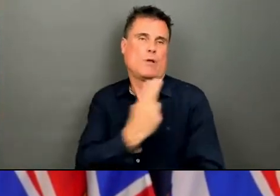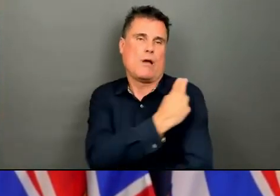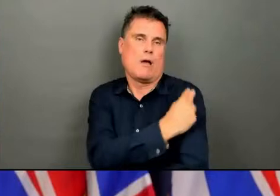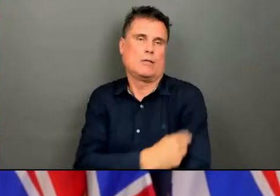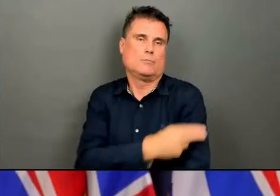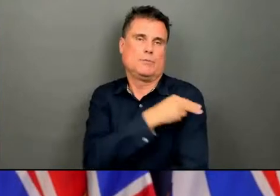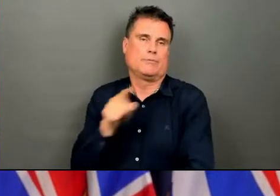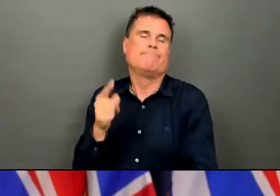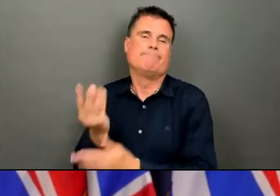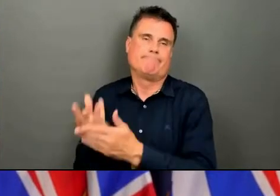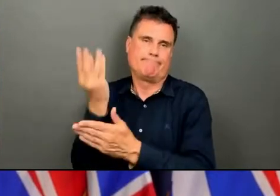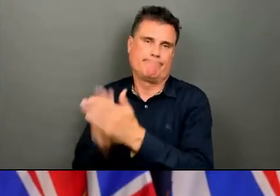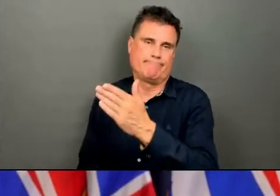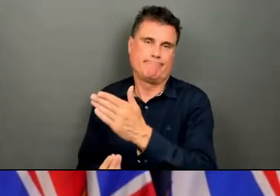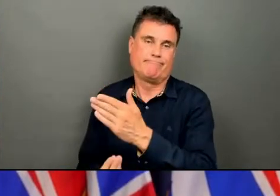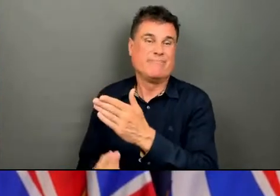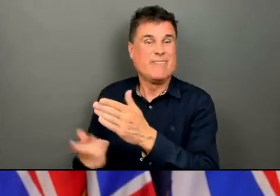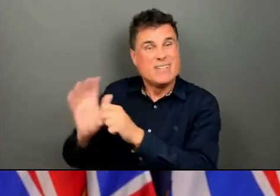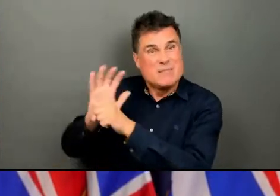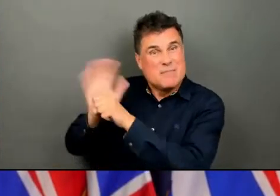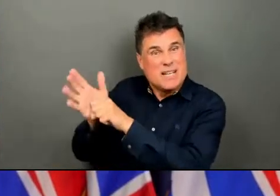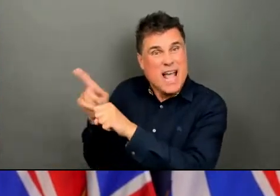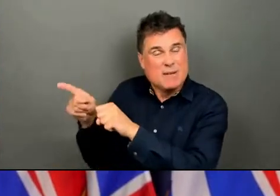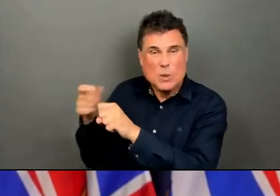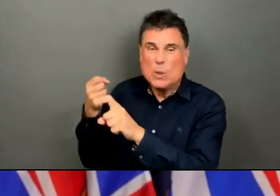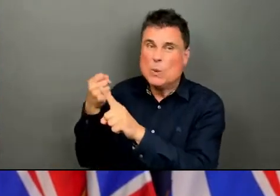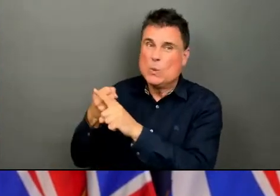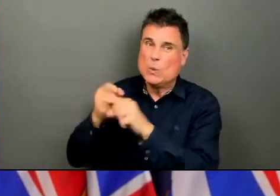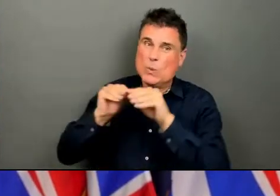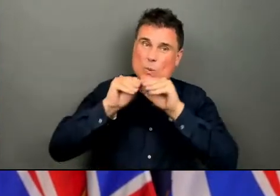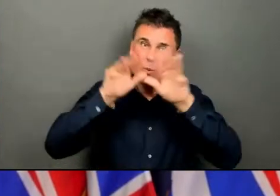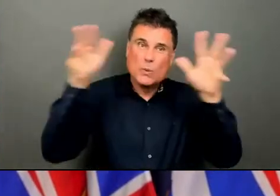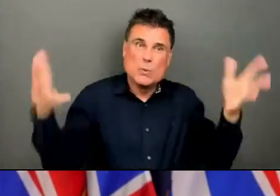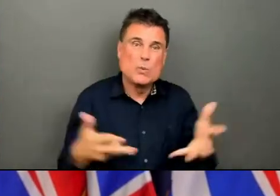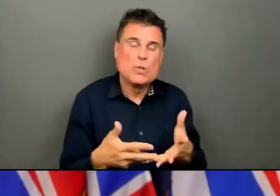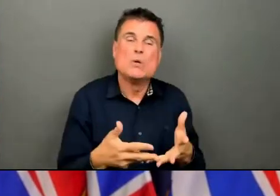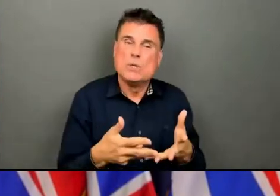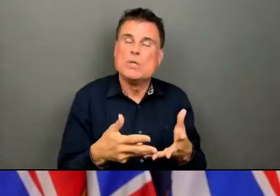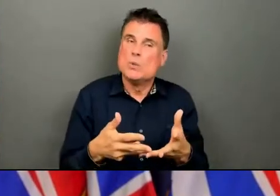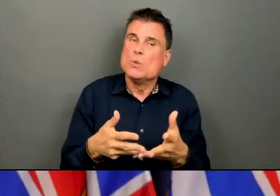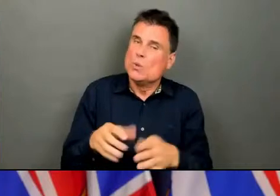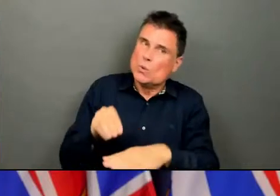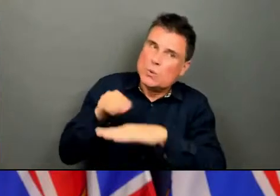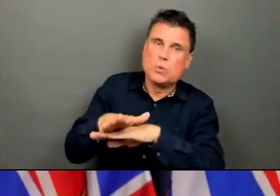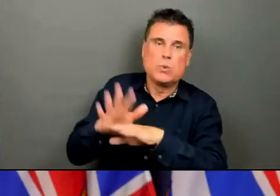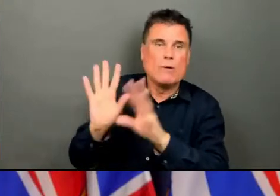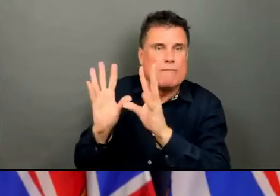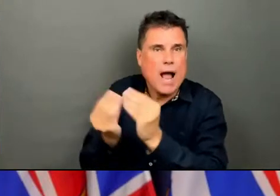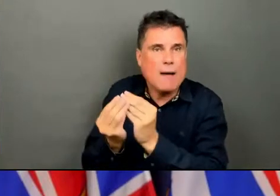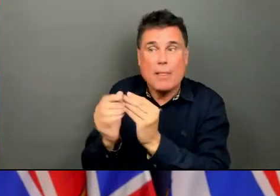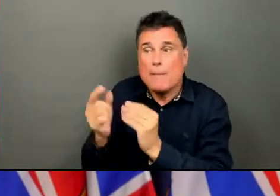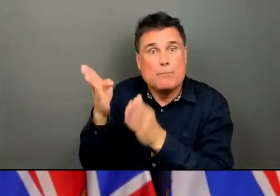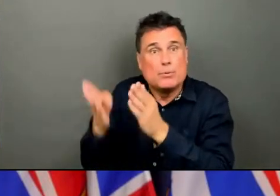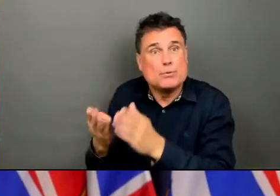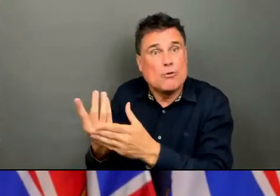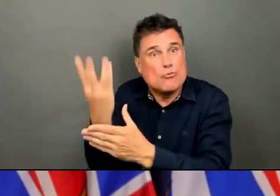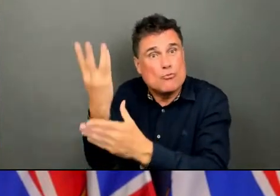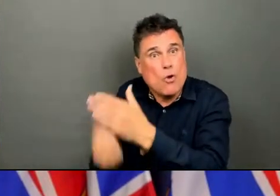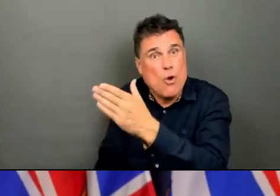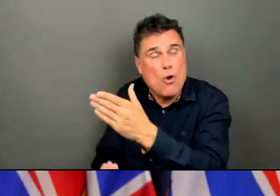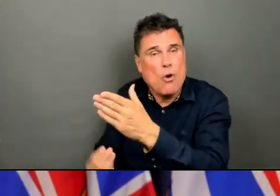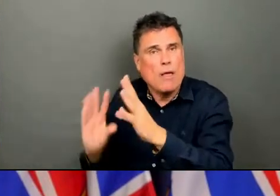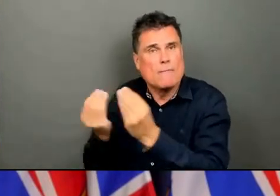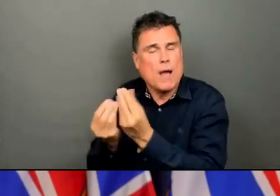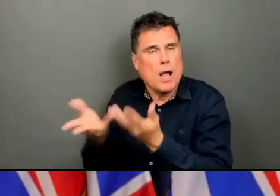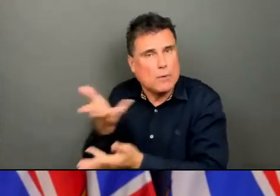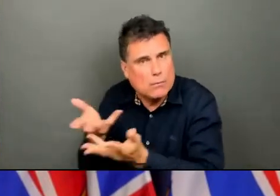This pandemic has been very hard on everybody, but obviously on families who've lost loved ones directly related to COVID-19, or lost loved ones